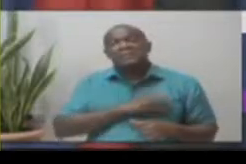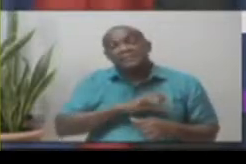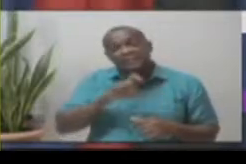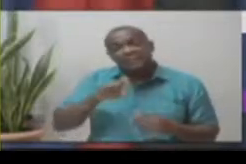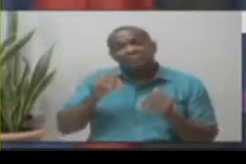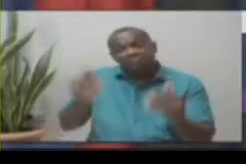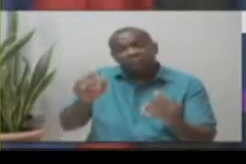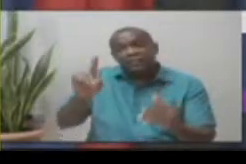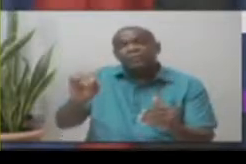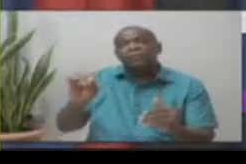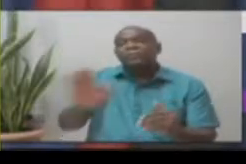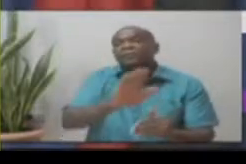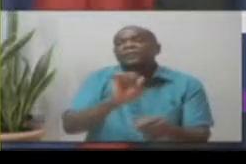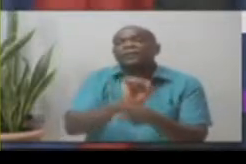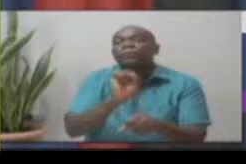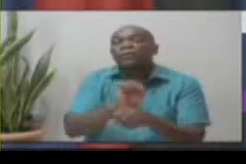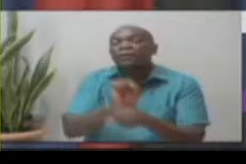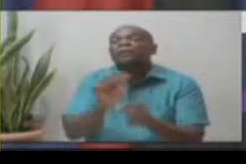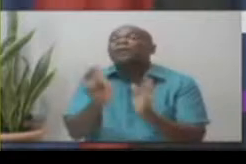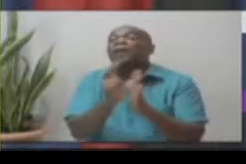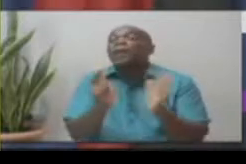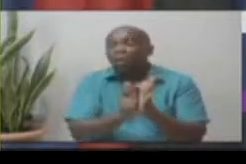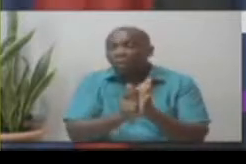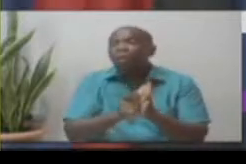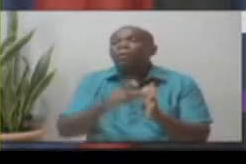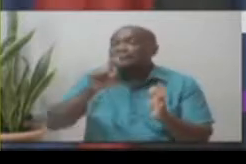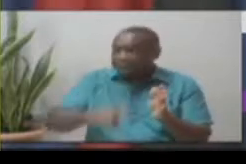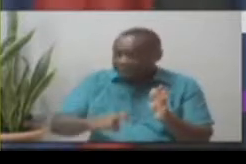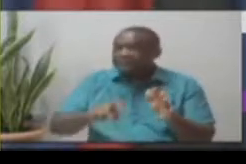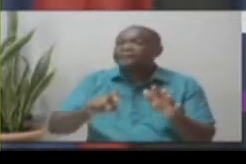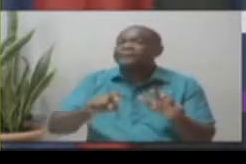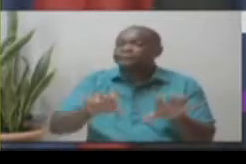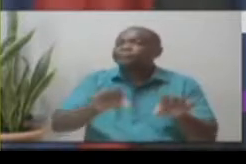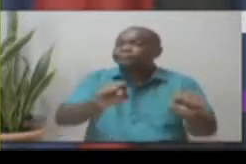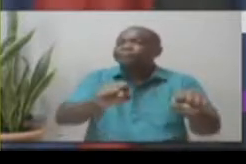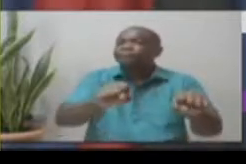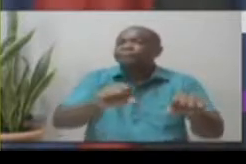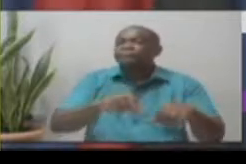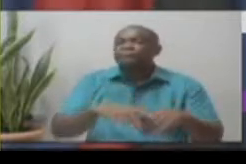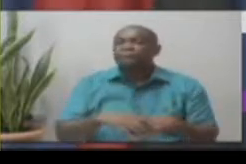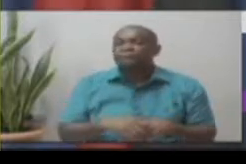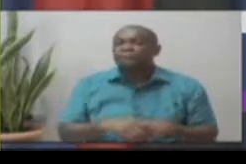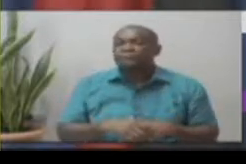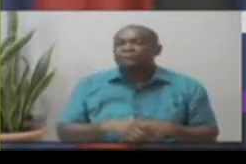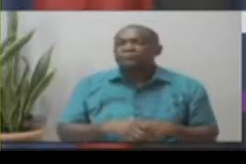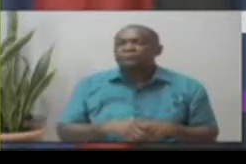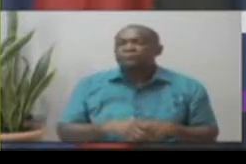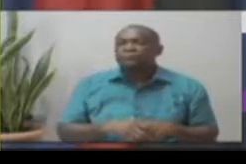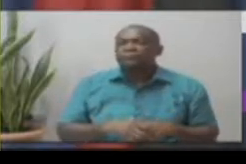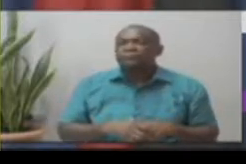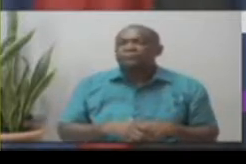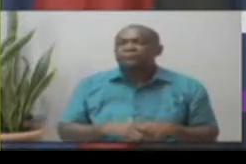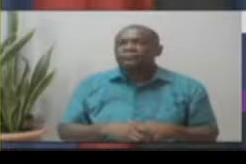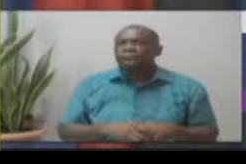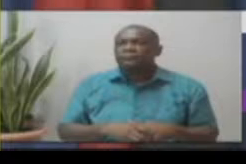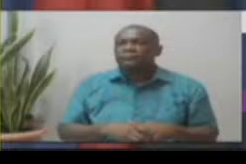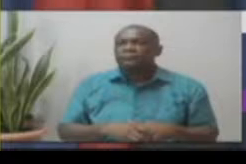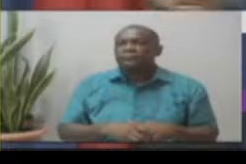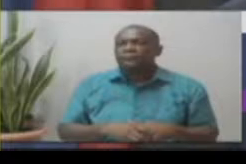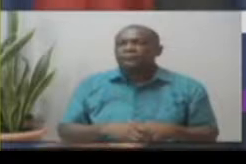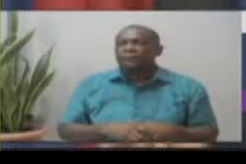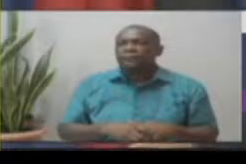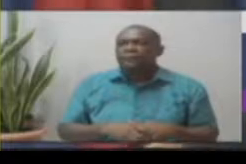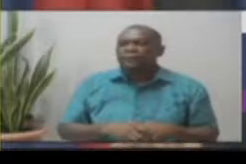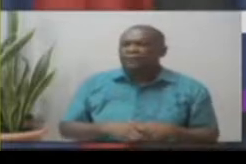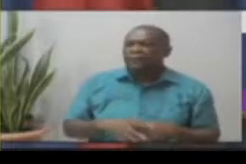course. But his colleagues who know that, coming to ask me about my car, that I could